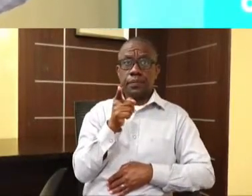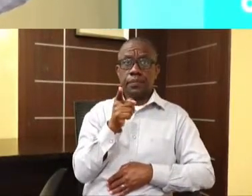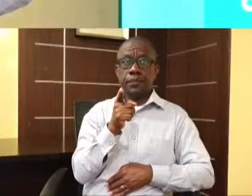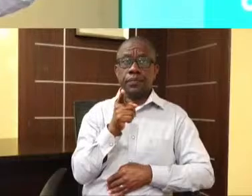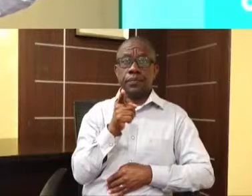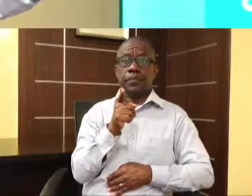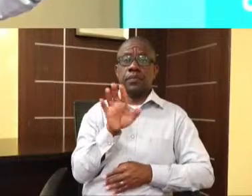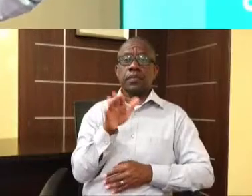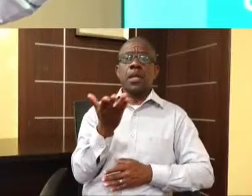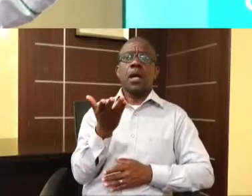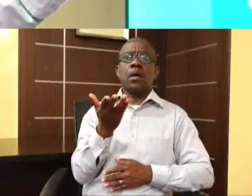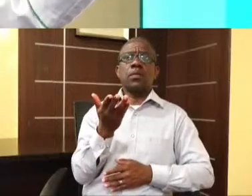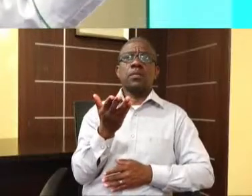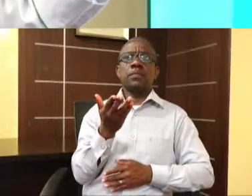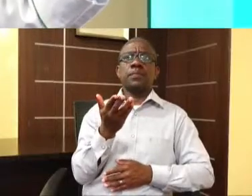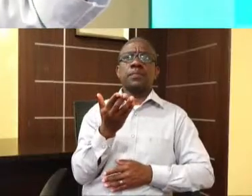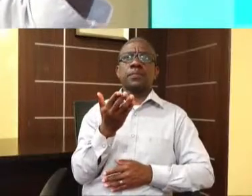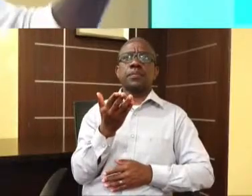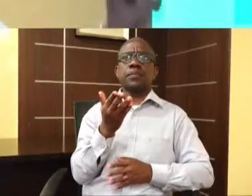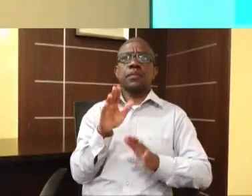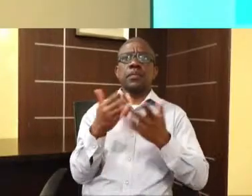How is it?